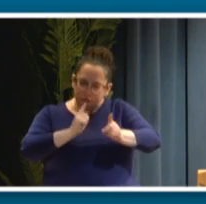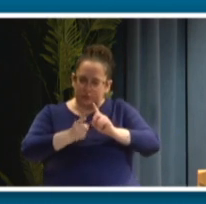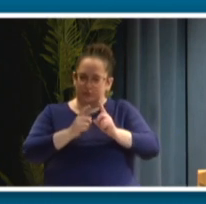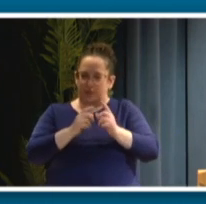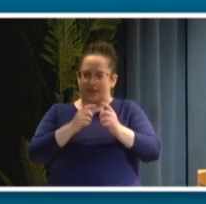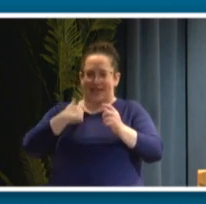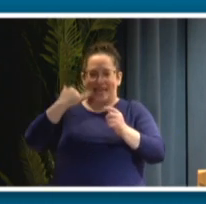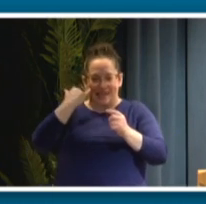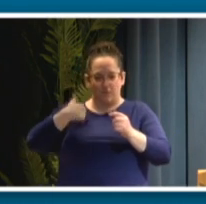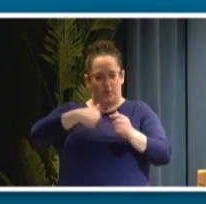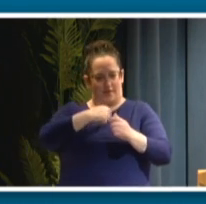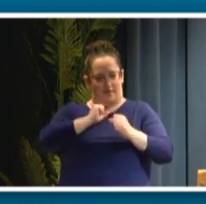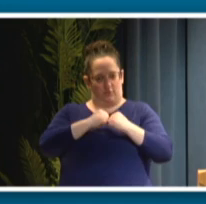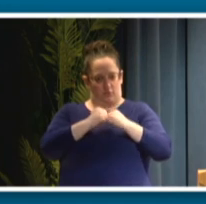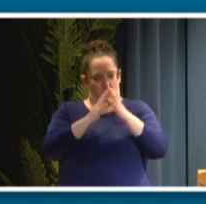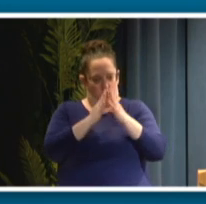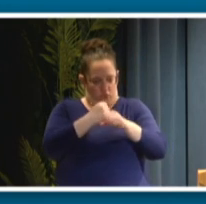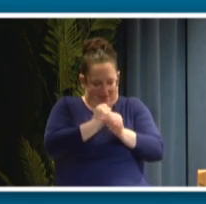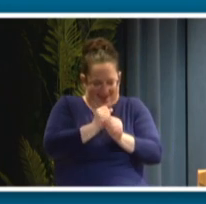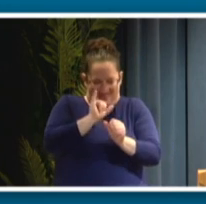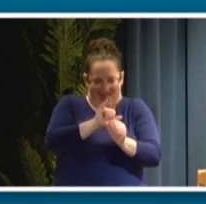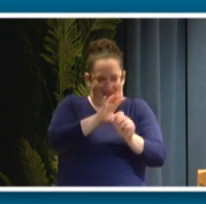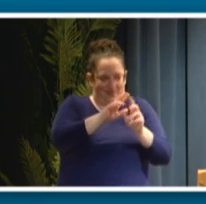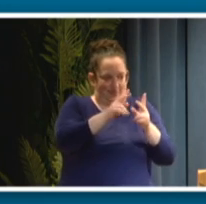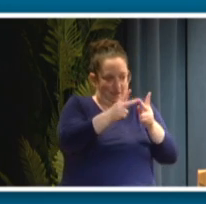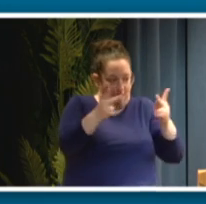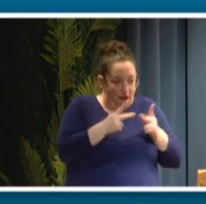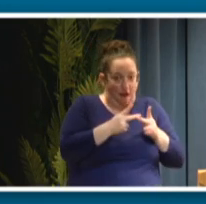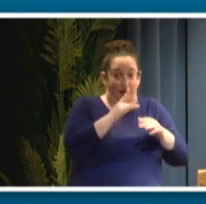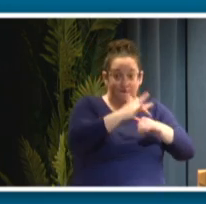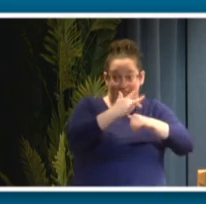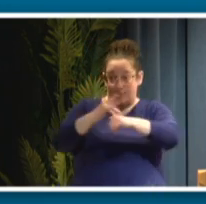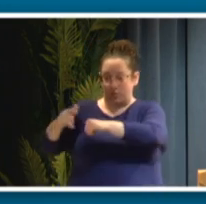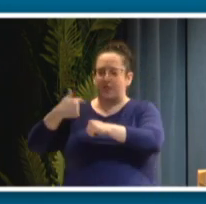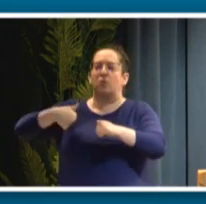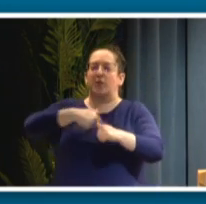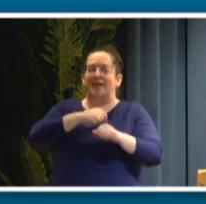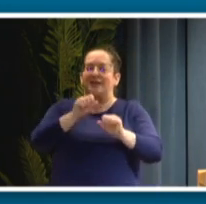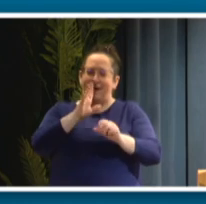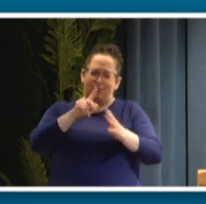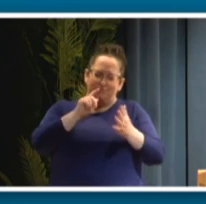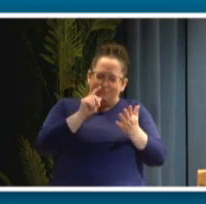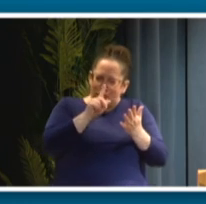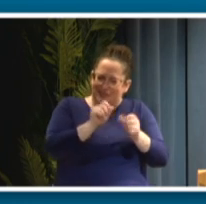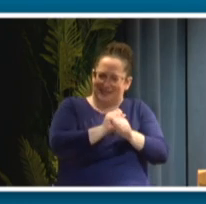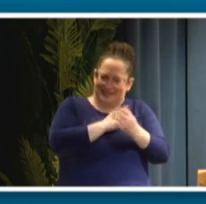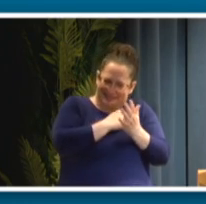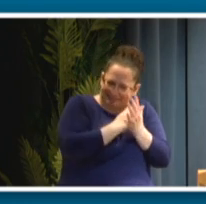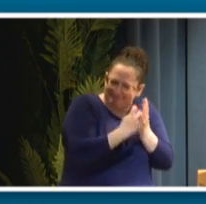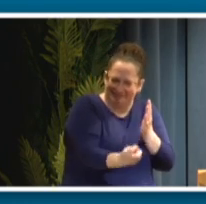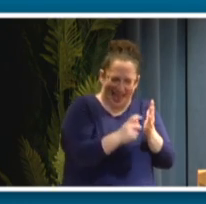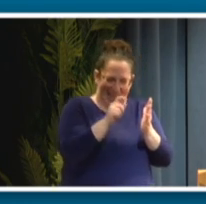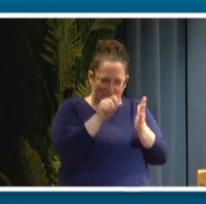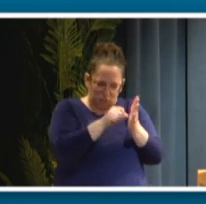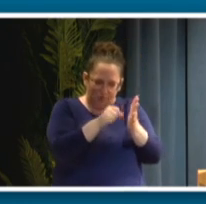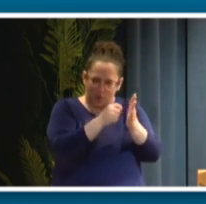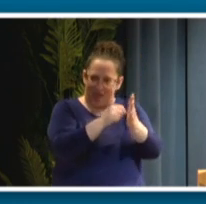and intimacy in the midst of that empathy, if the apathy becomes something that's a bit more brittle, if we can kind of chip away at it, right? So I always tell youngers,